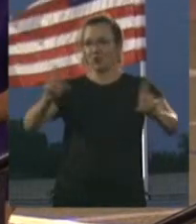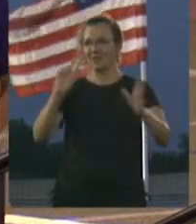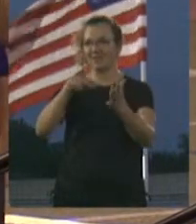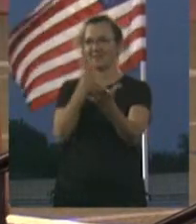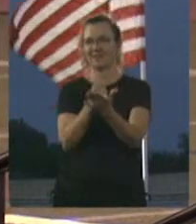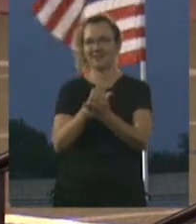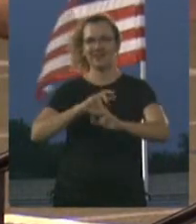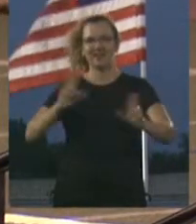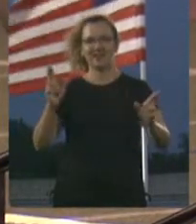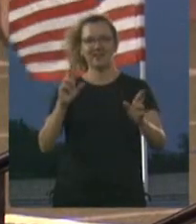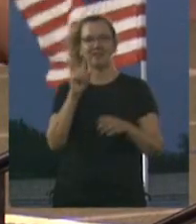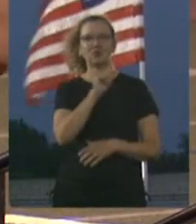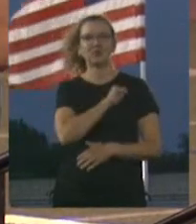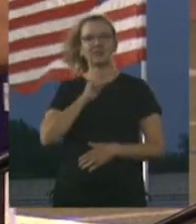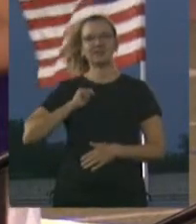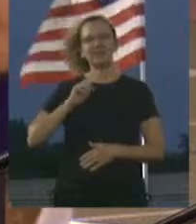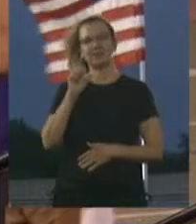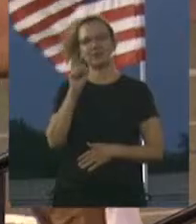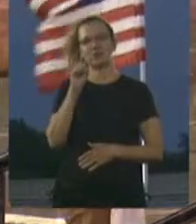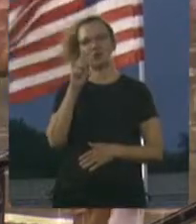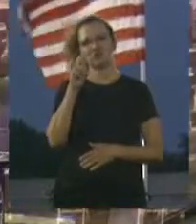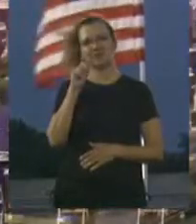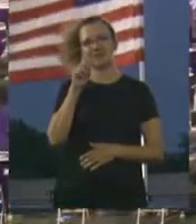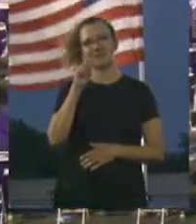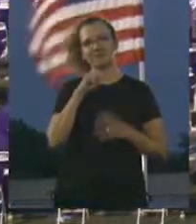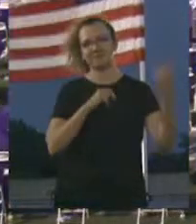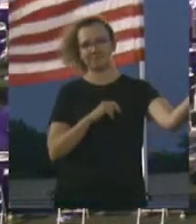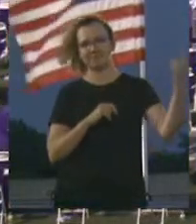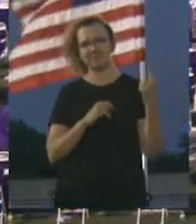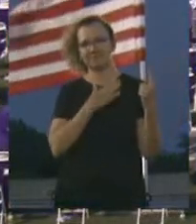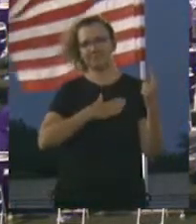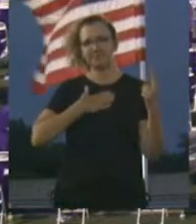graduated. Trustee Sorensen, will you please join me?